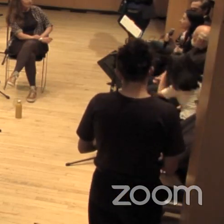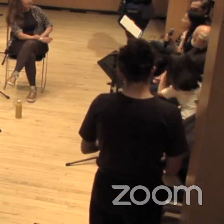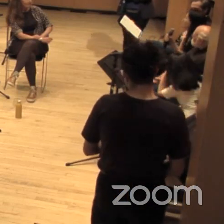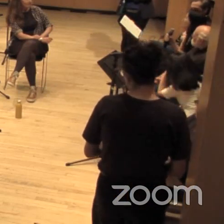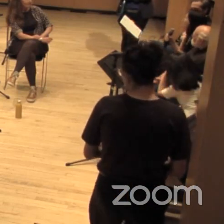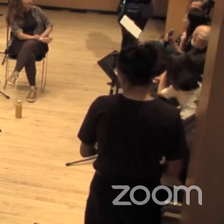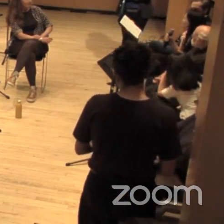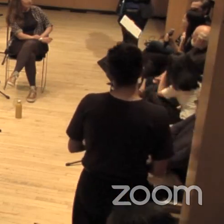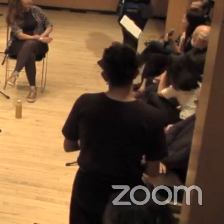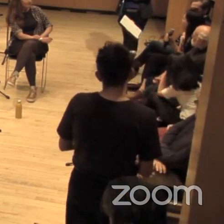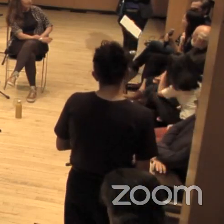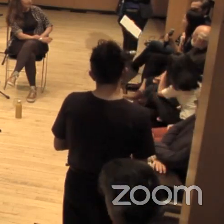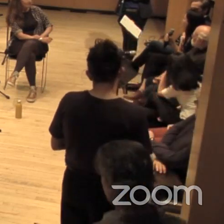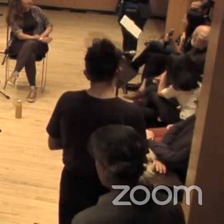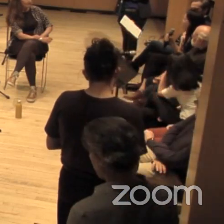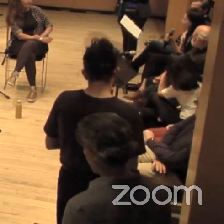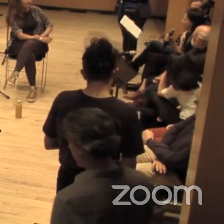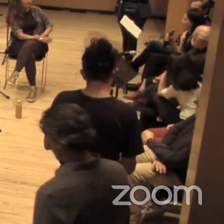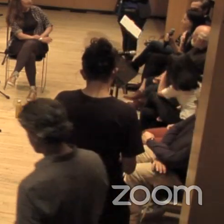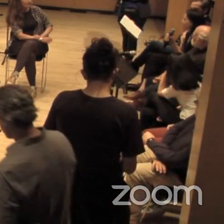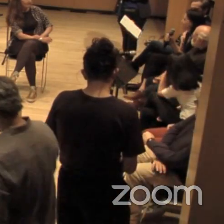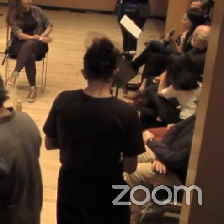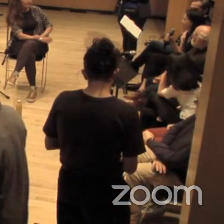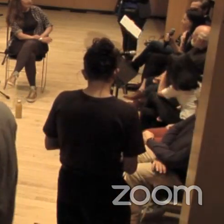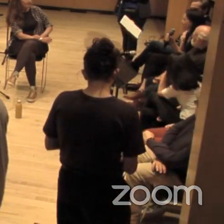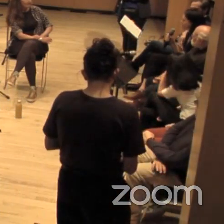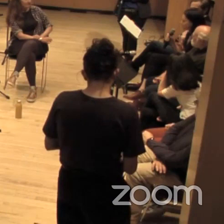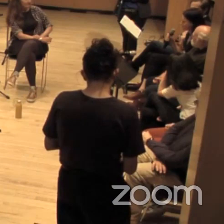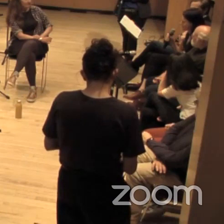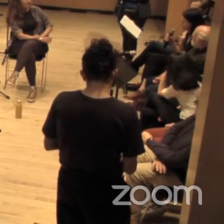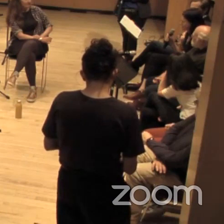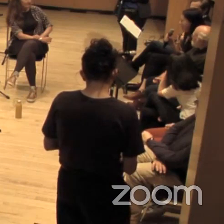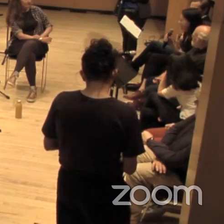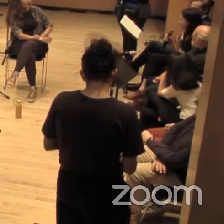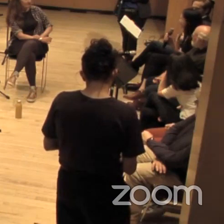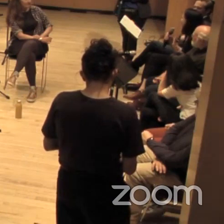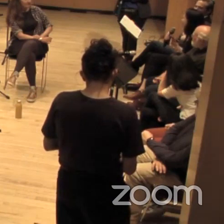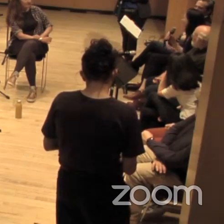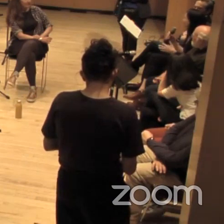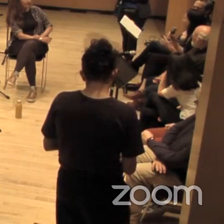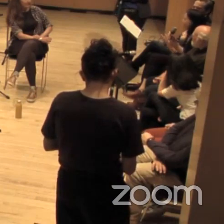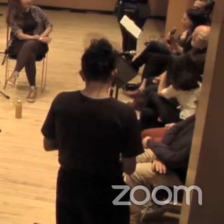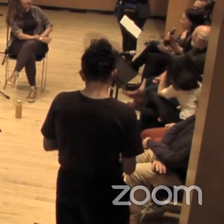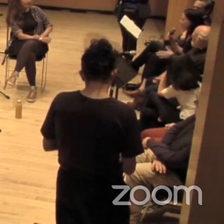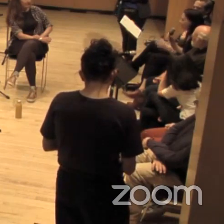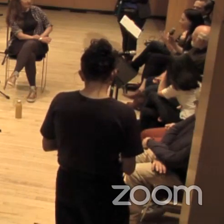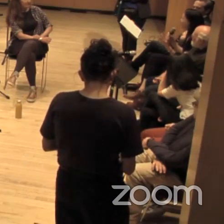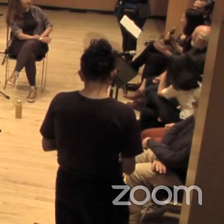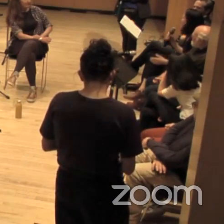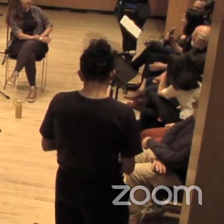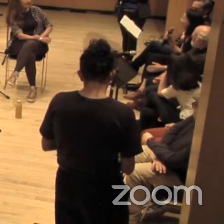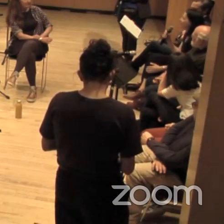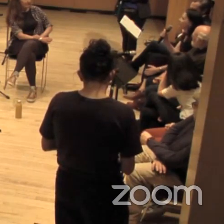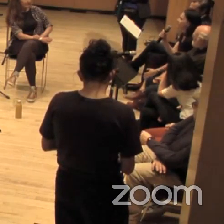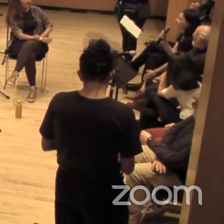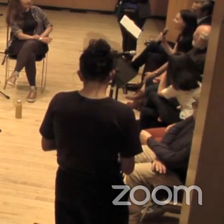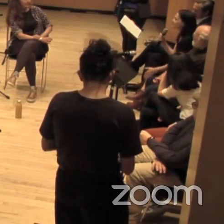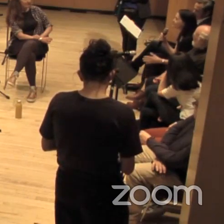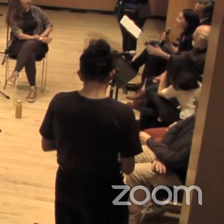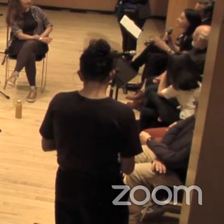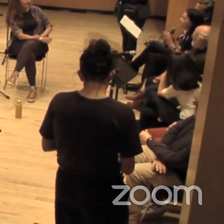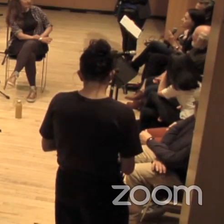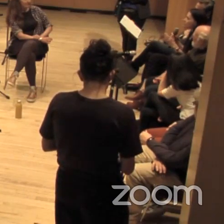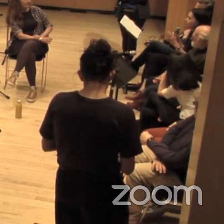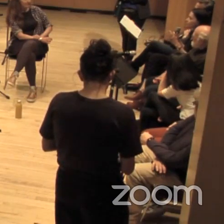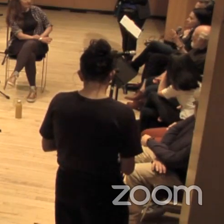and I was a little mortified when I got the email saying I'd be playing the daughter like I thought oh God like is there like a 20-year-old they could find and